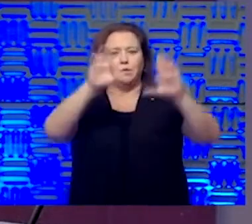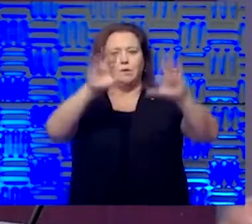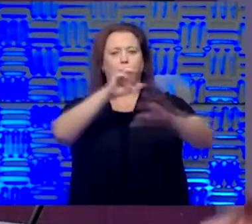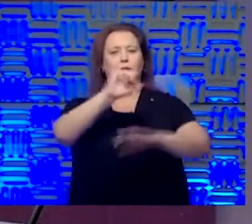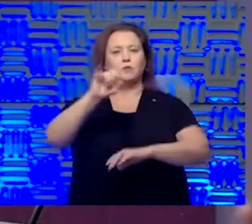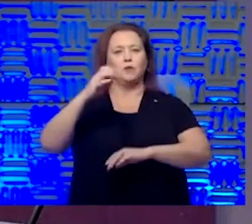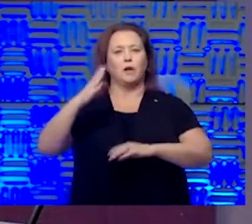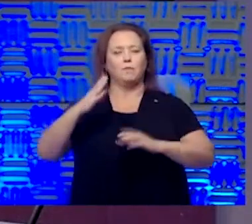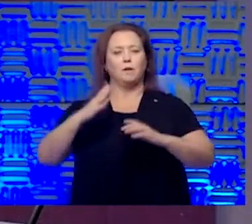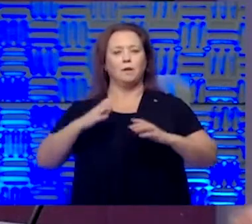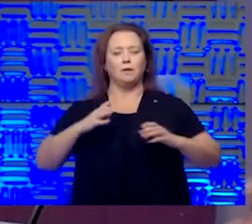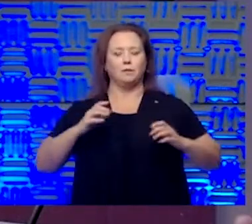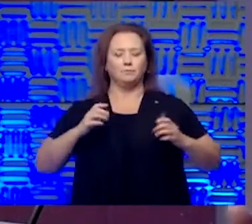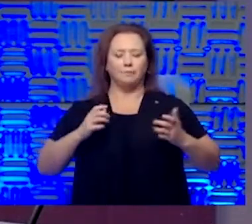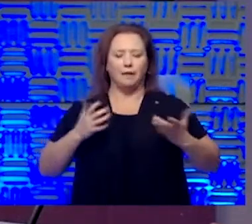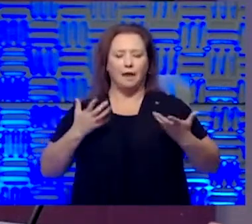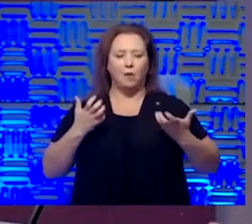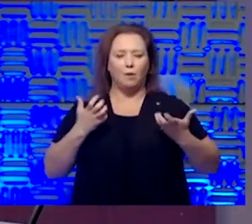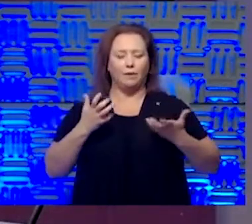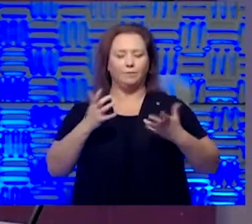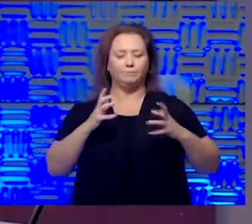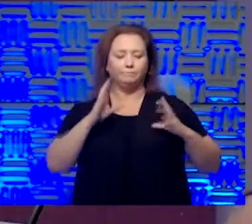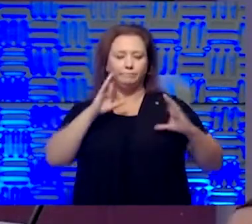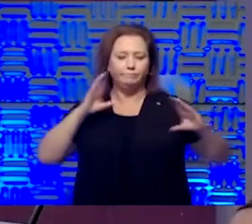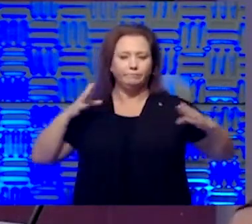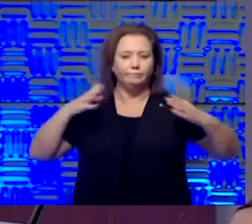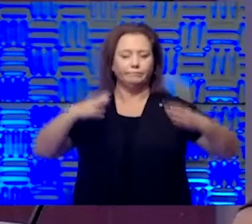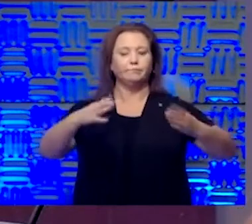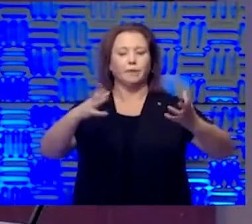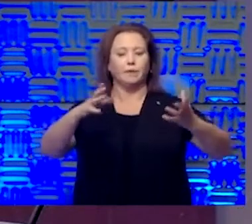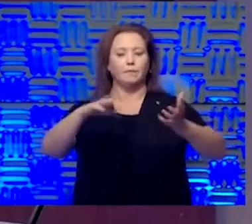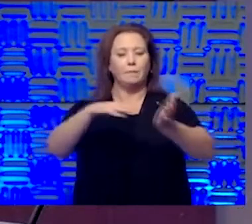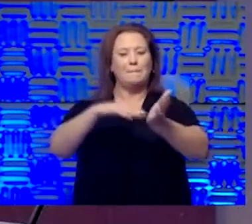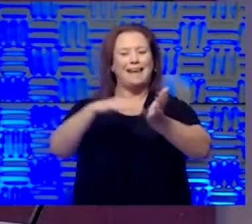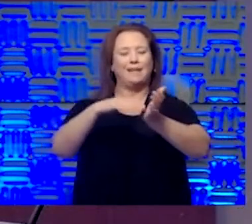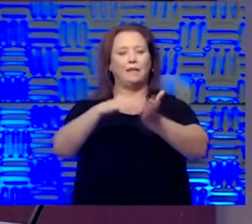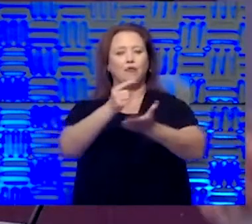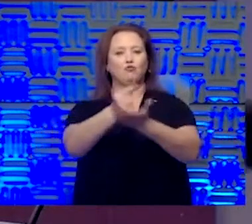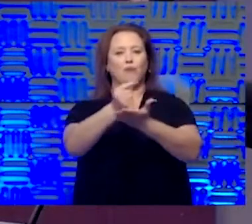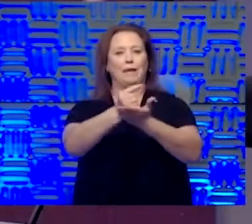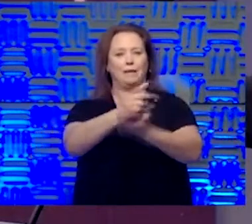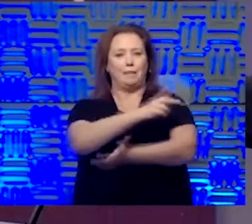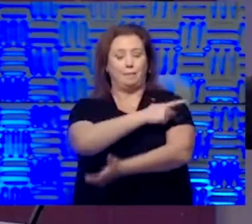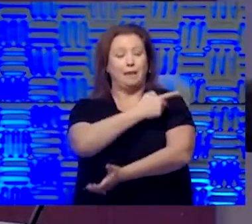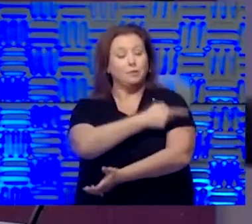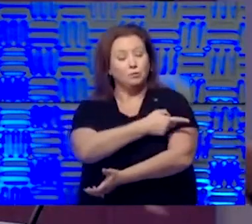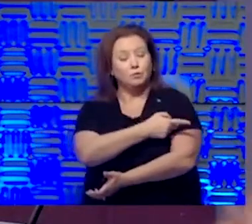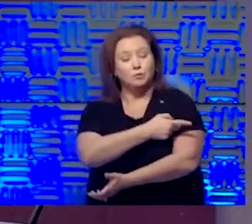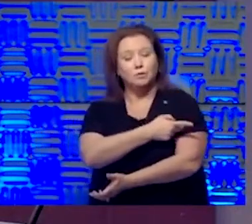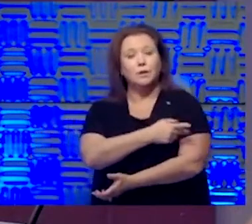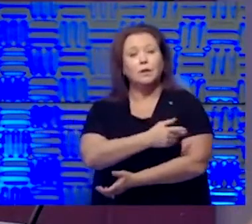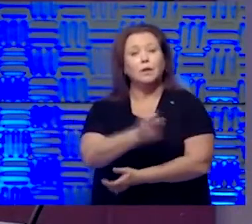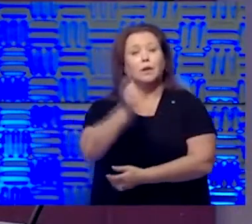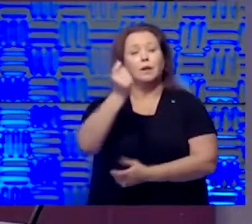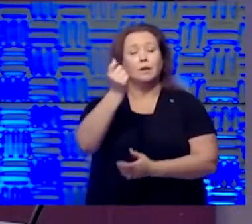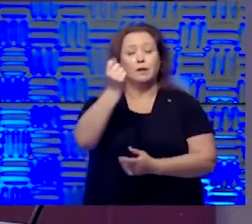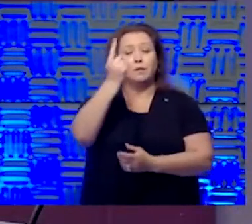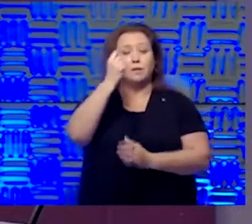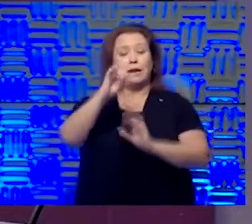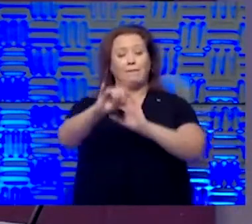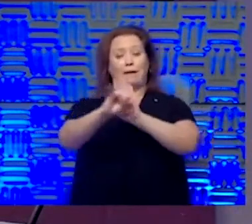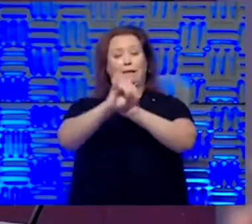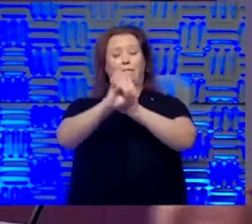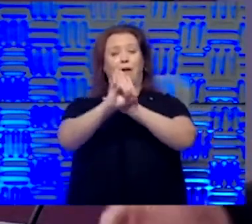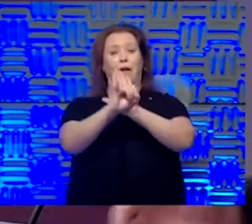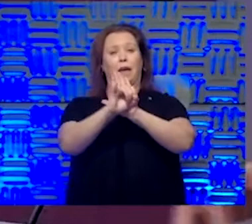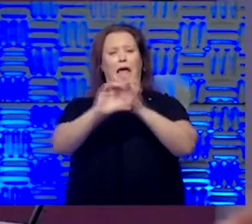very aggressive in how we treat those patients, meaning medically. And also, again, like I've said before, in identifying